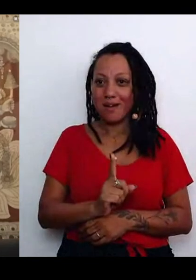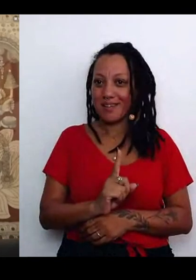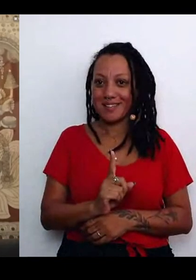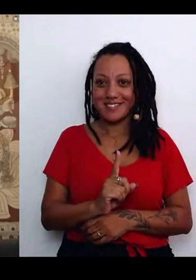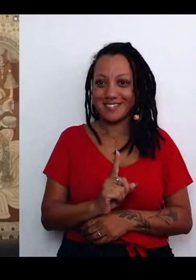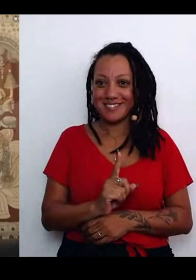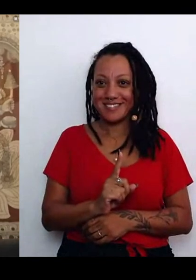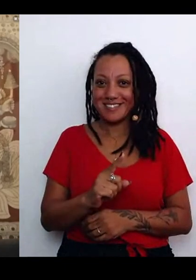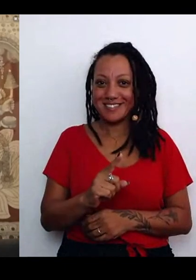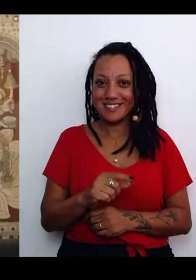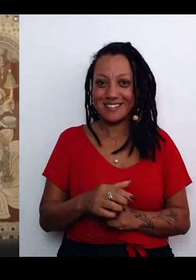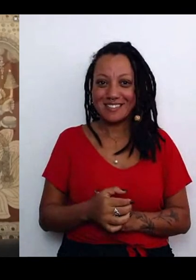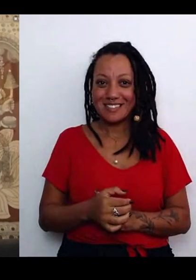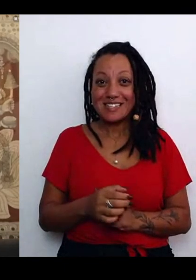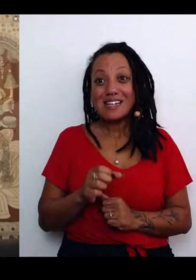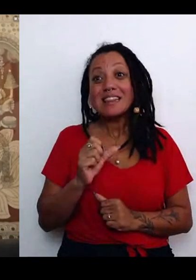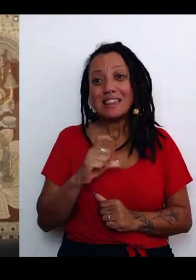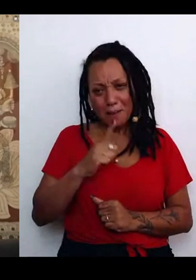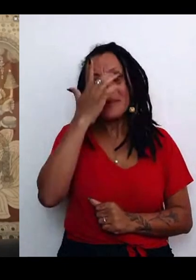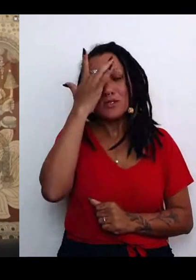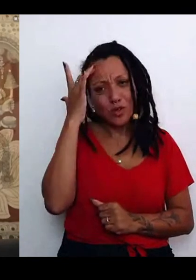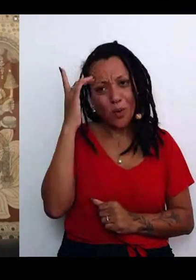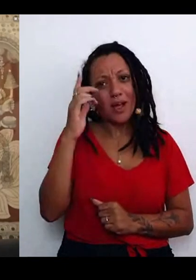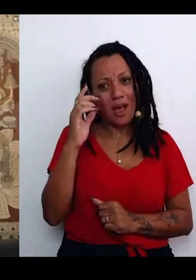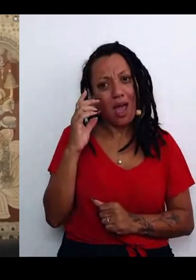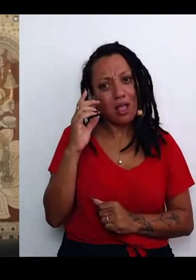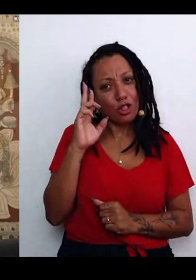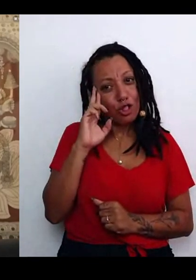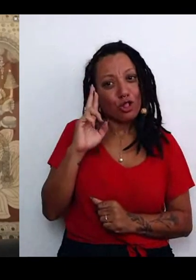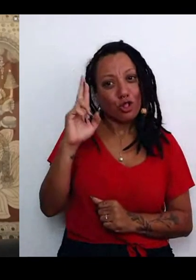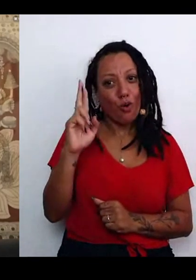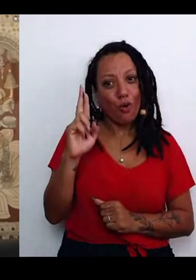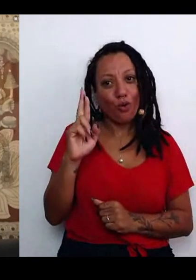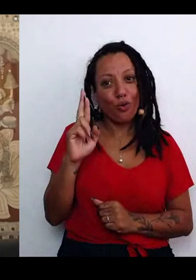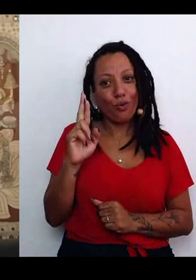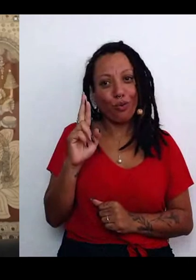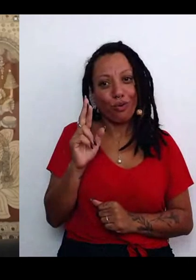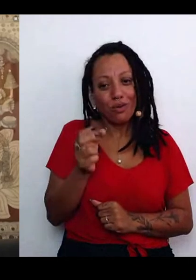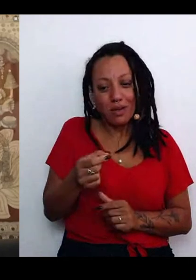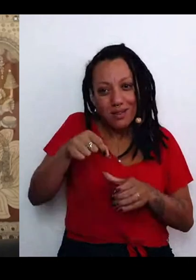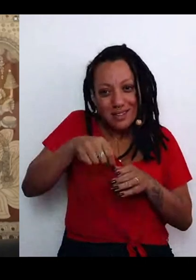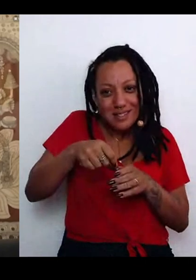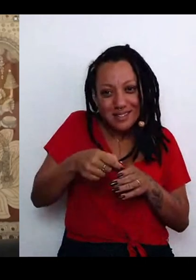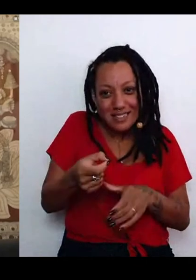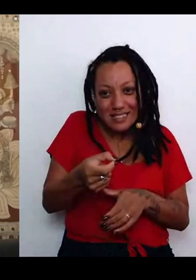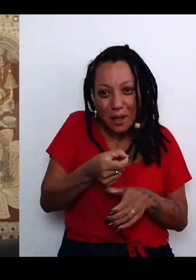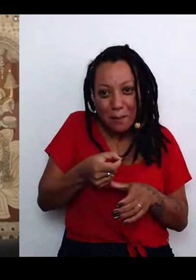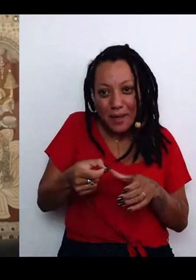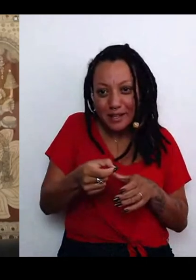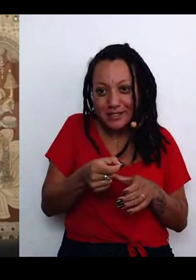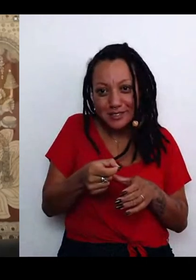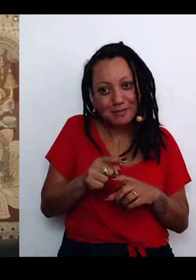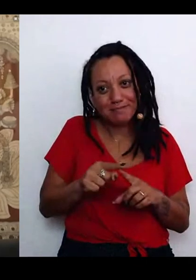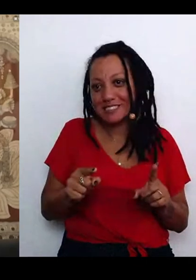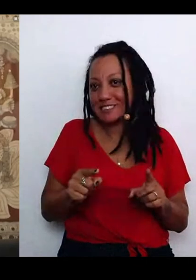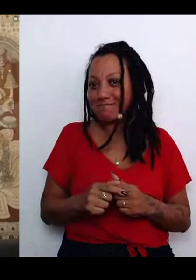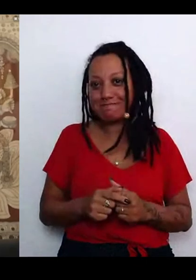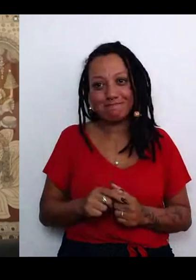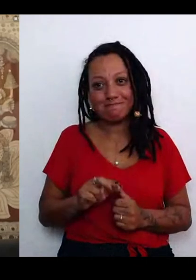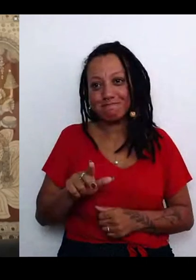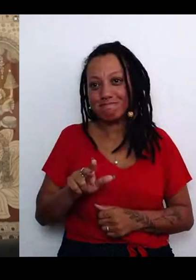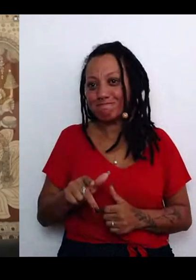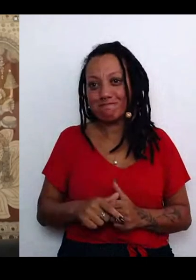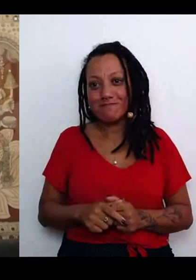even though the law doesn't allow it the Brazilian the Argentinian Farm law doesn't allow patents on plants and